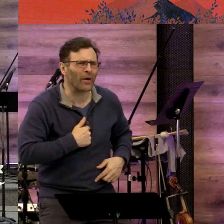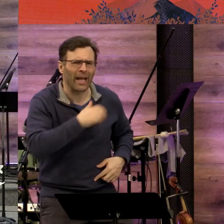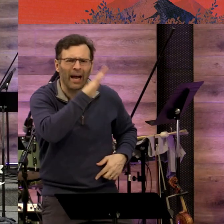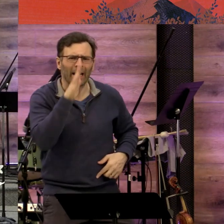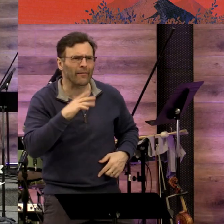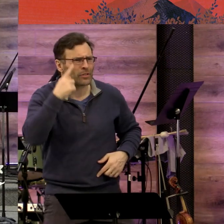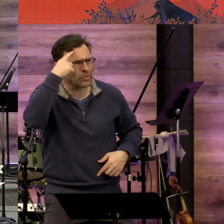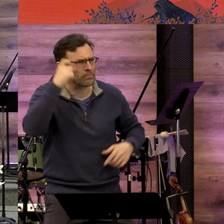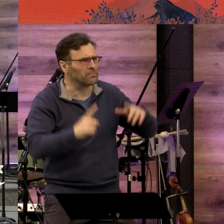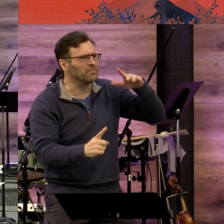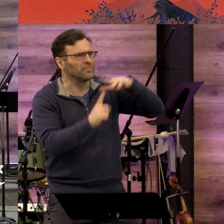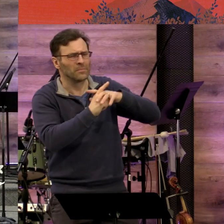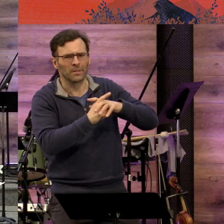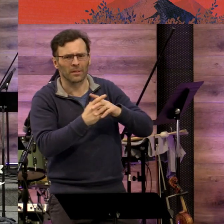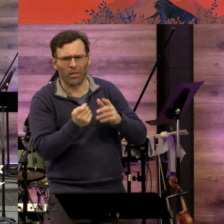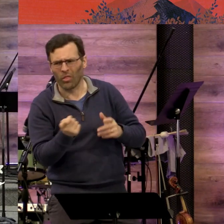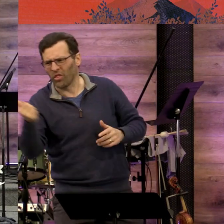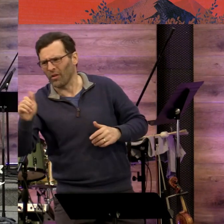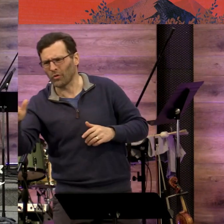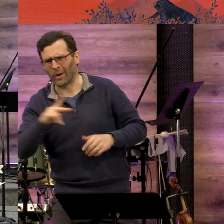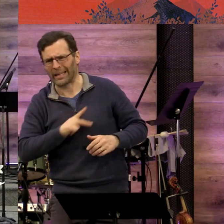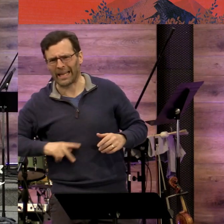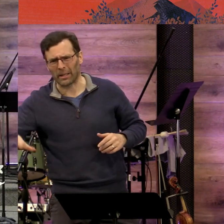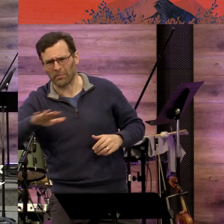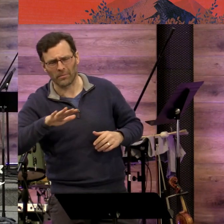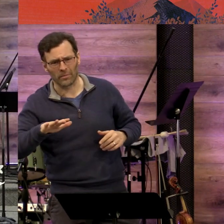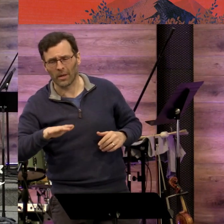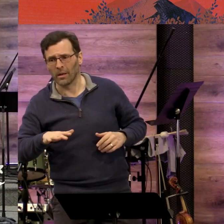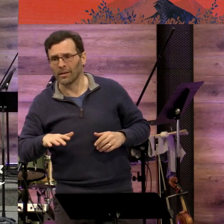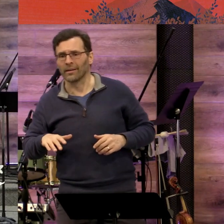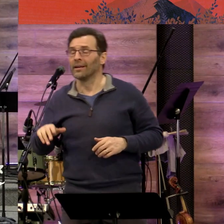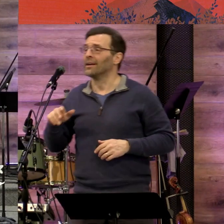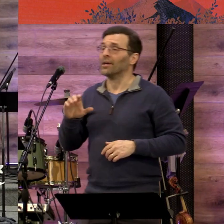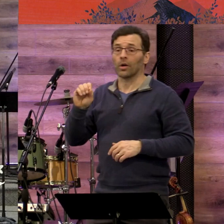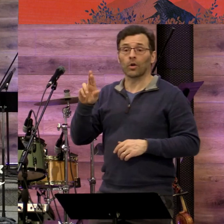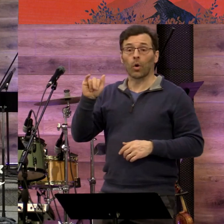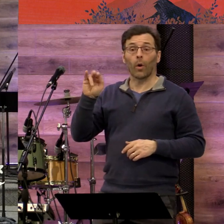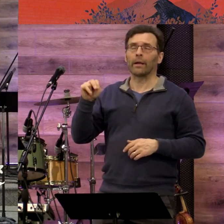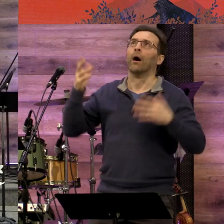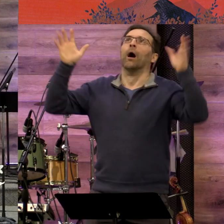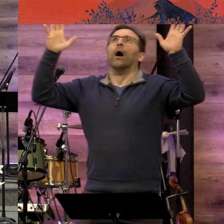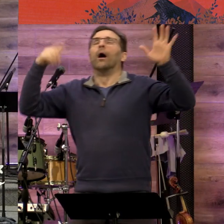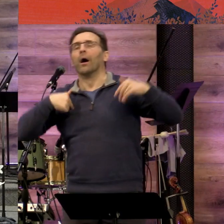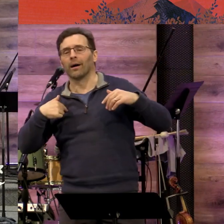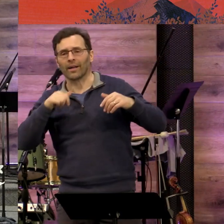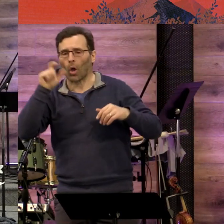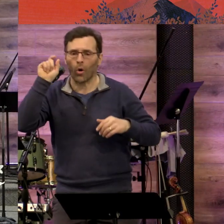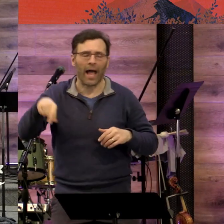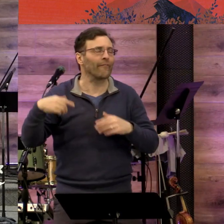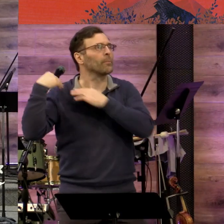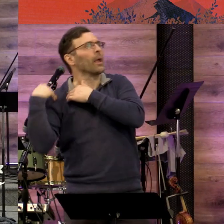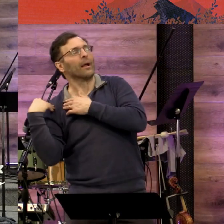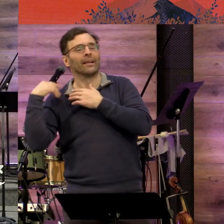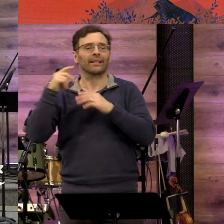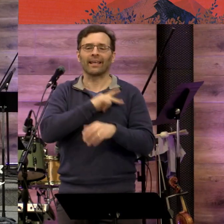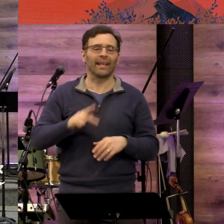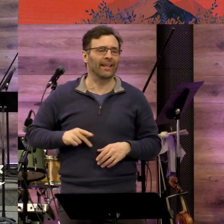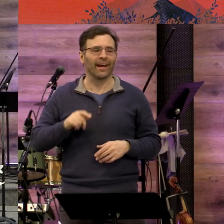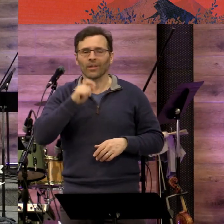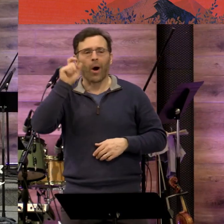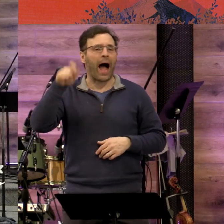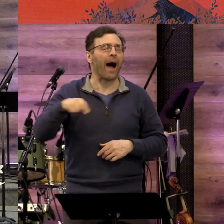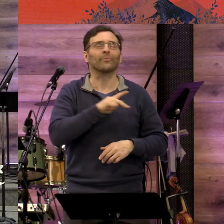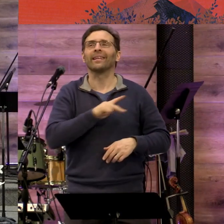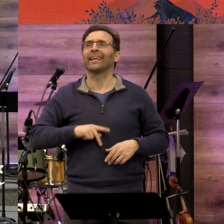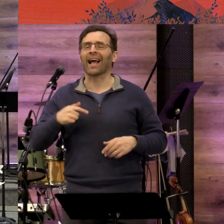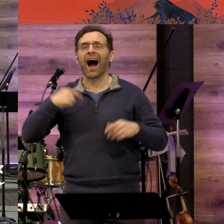my turning up was going to chisel you out of your kingdom. Hurrah, hurrah, said Corin, I shan't have to be king. I shan't have to be